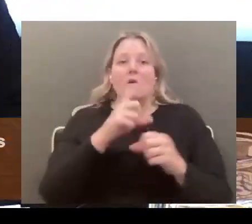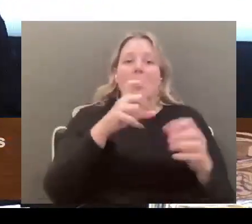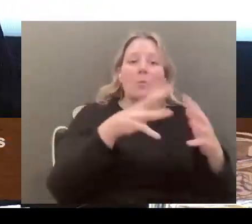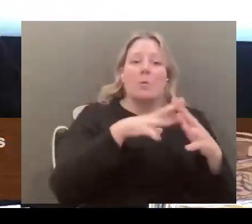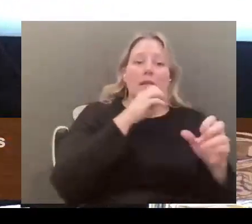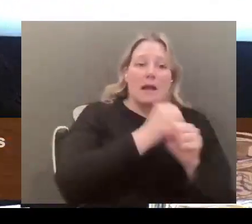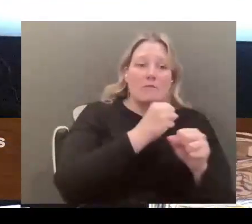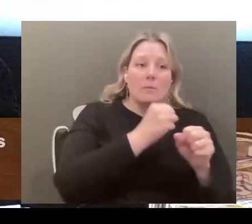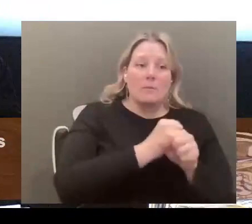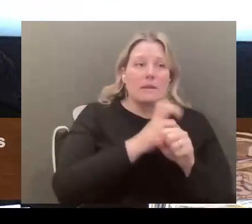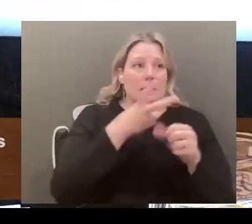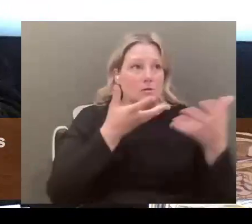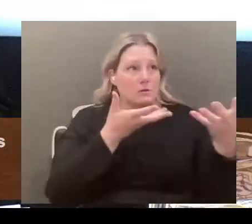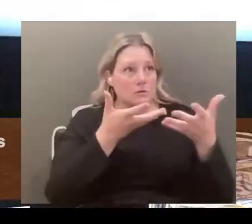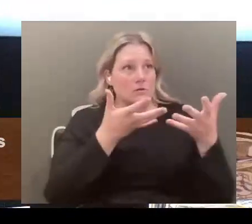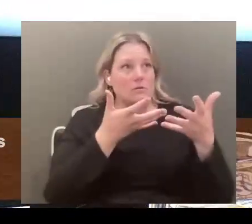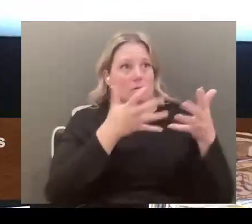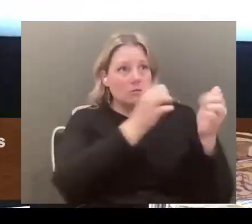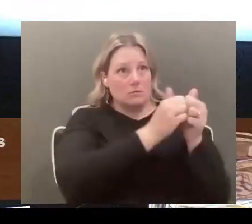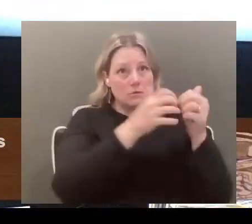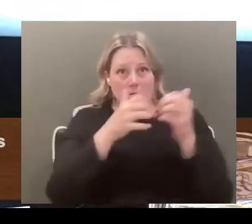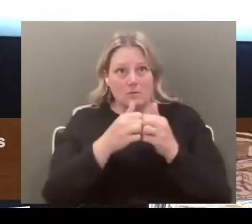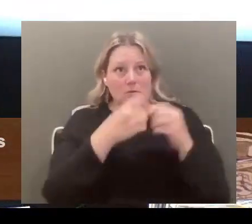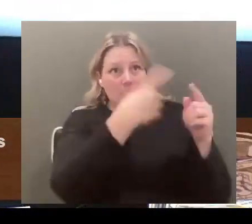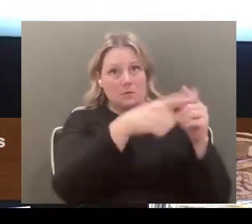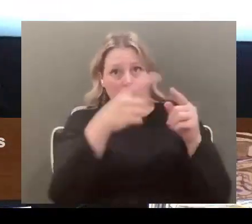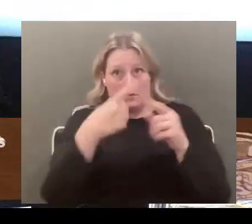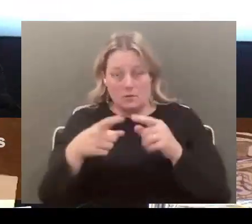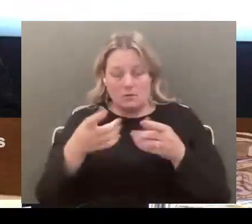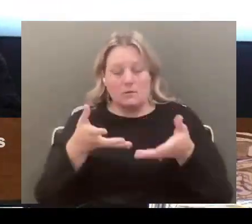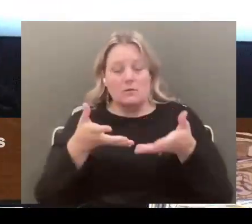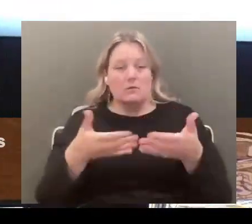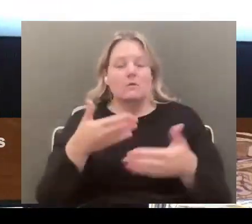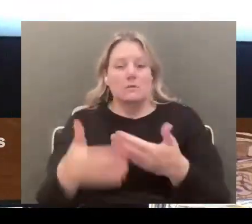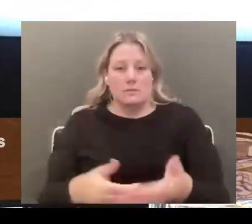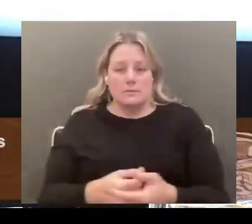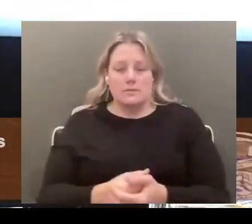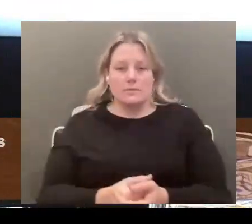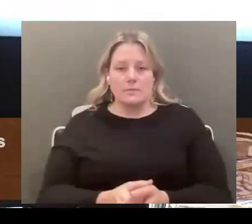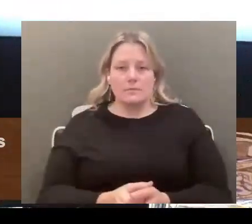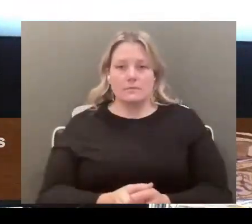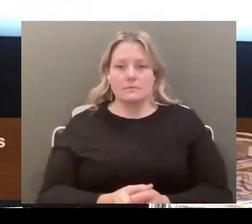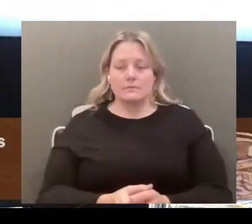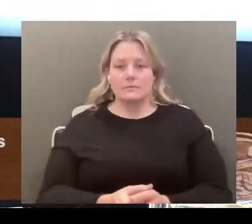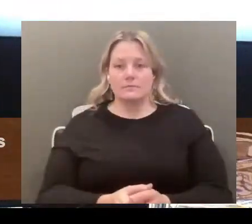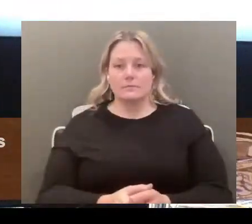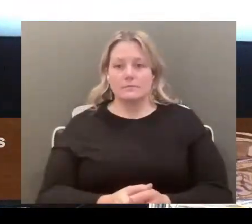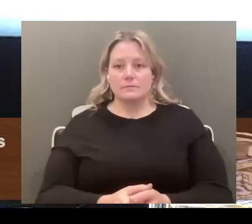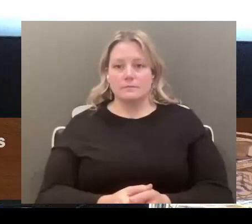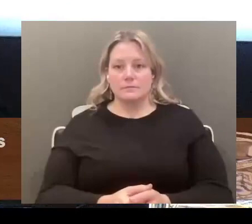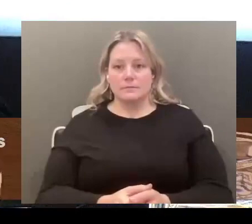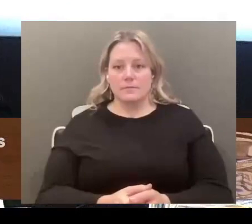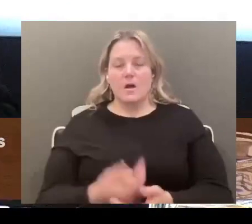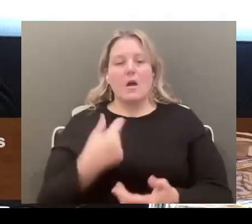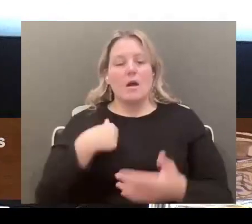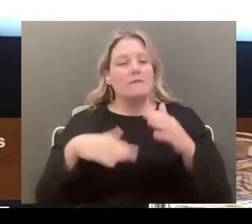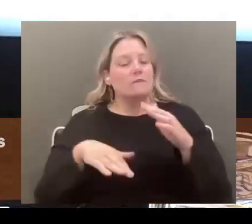processing is required. I am fully aware that for the Southern